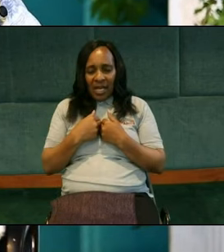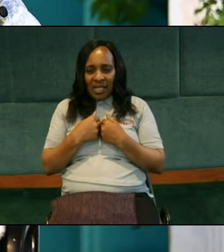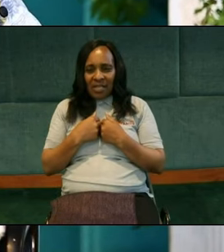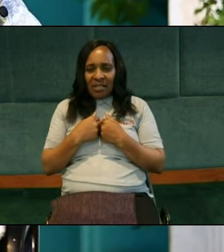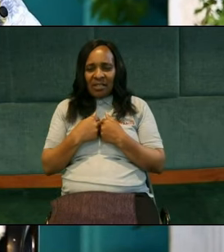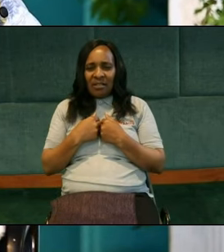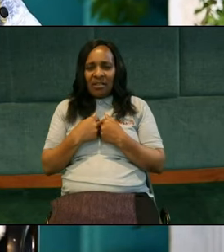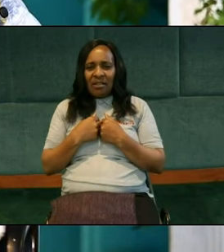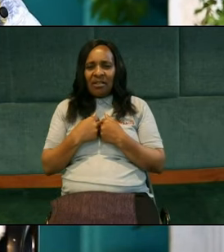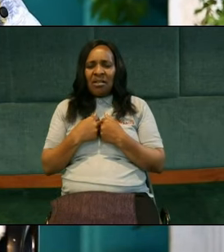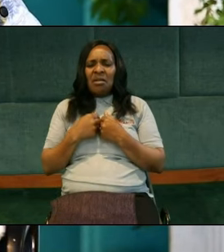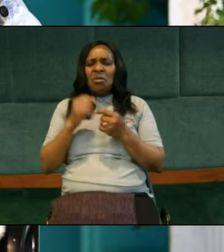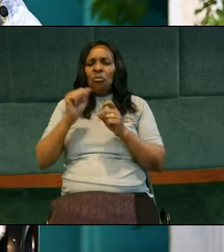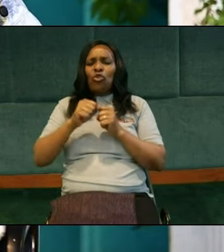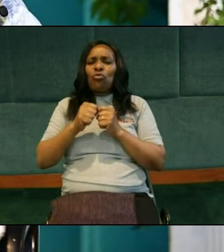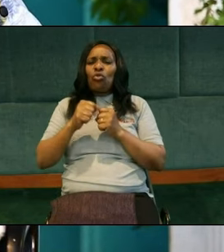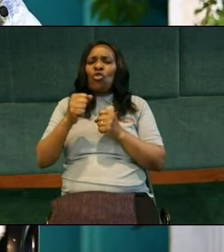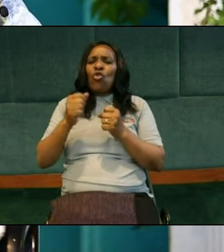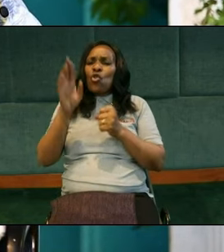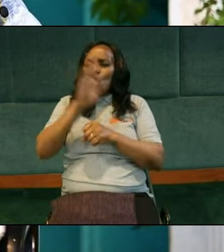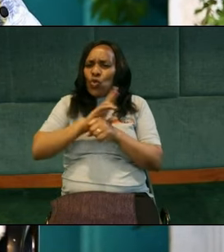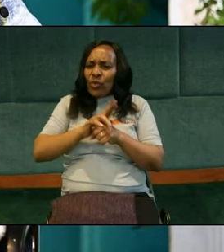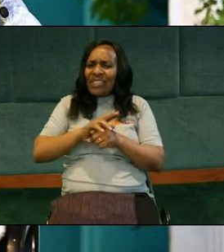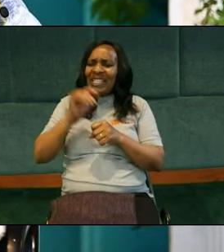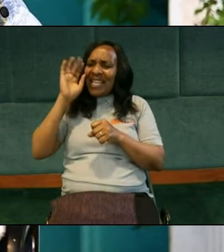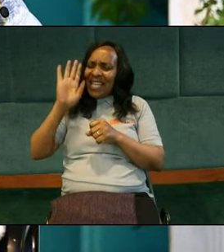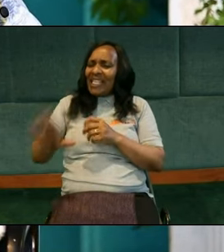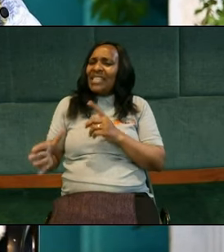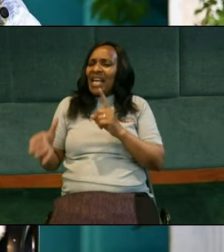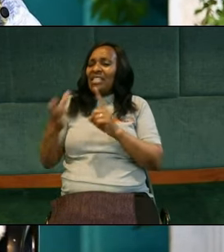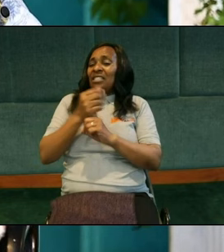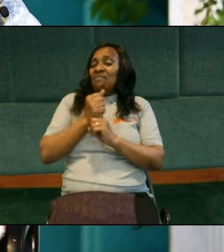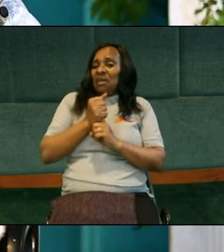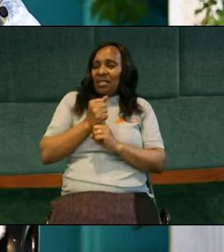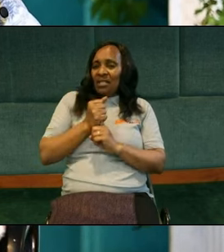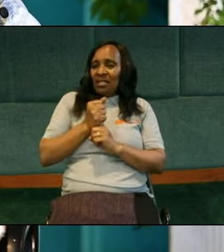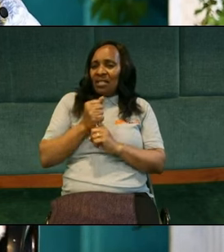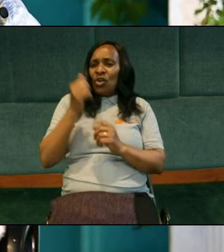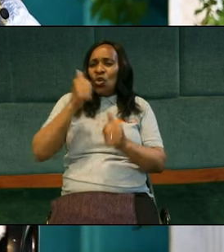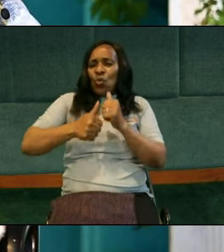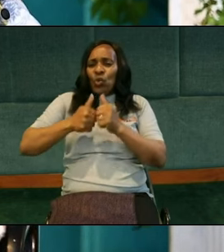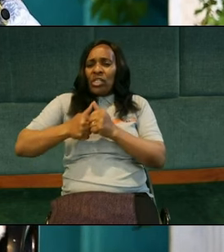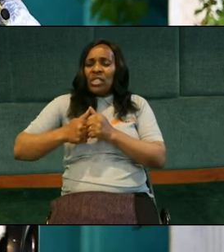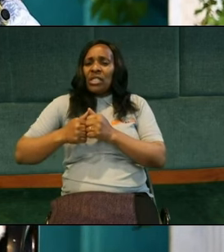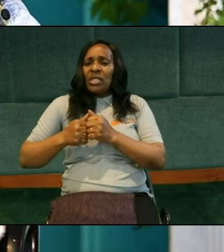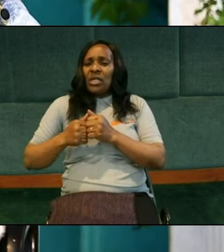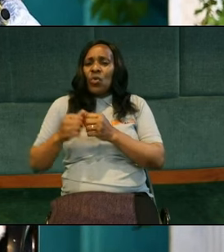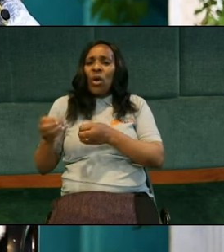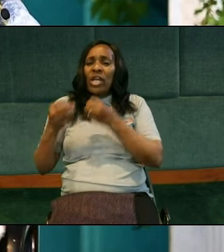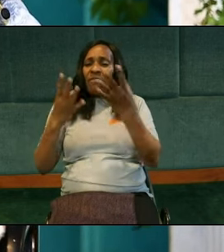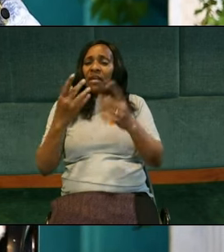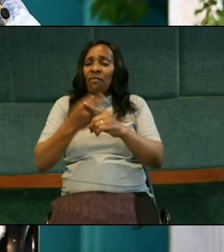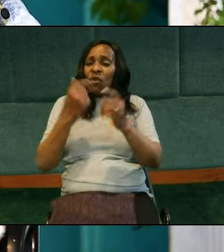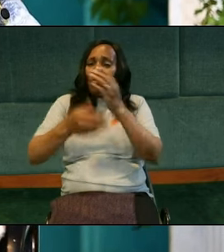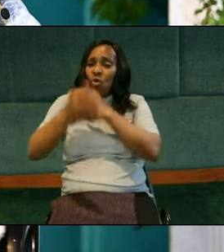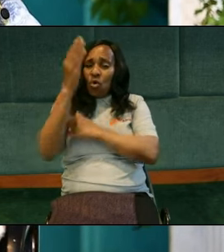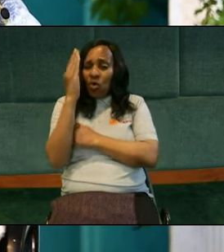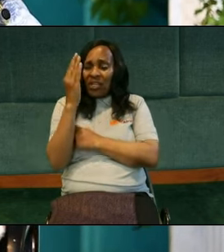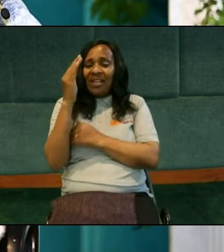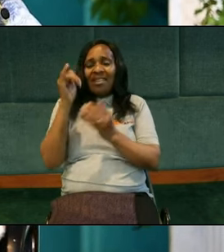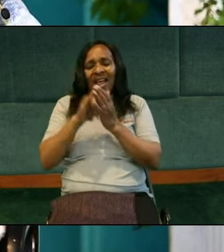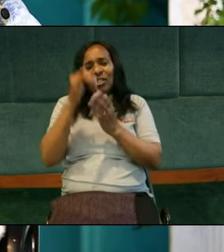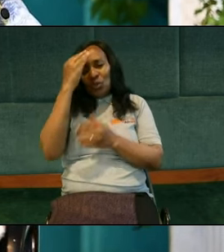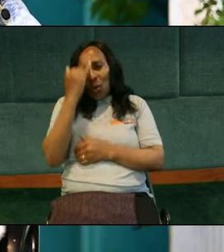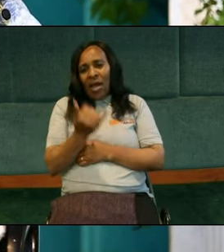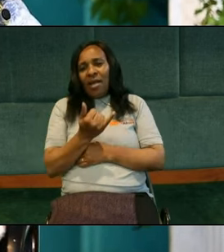he had pride in his achievements, which were enabled by God. And that's why